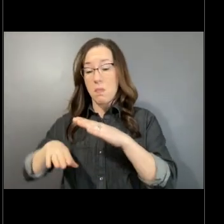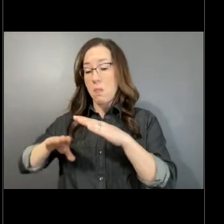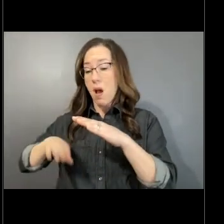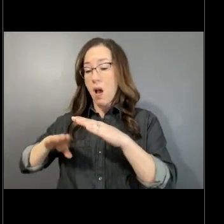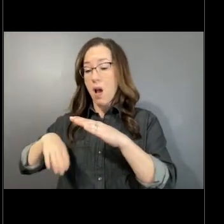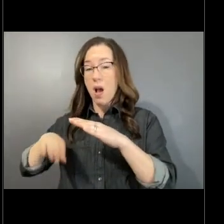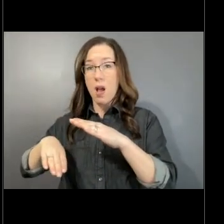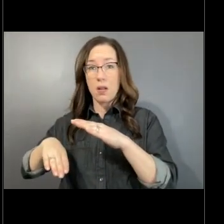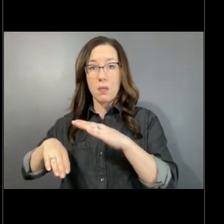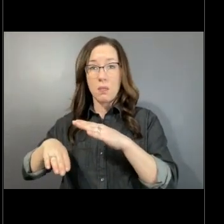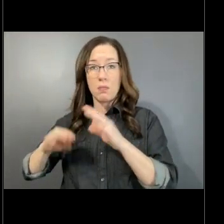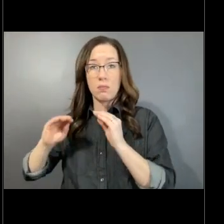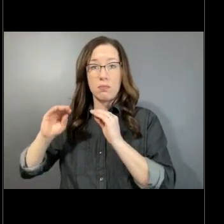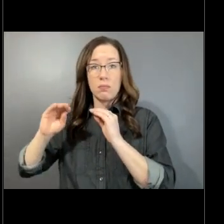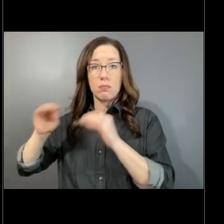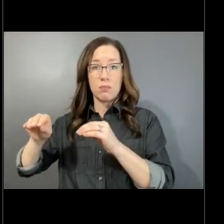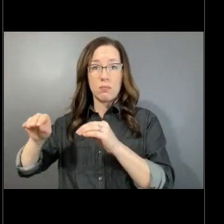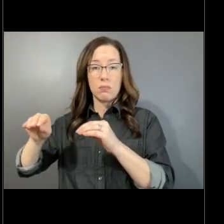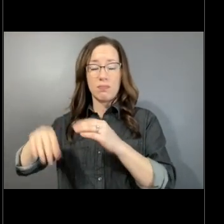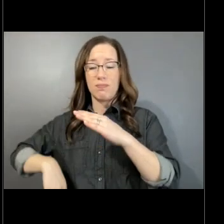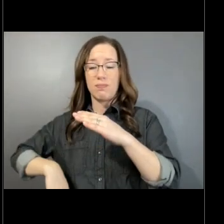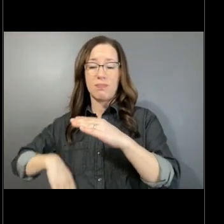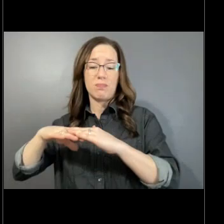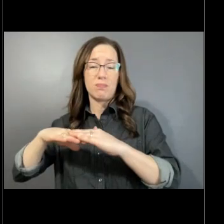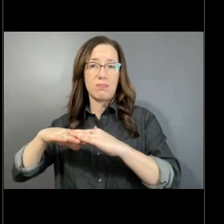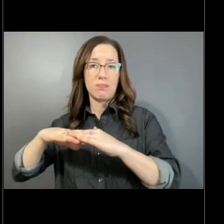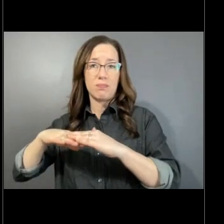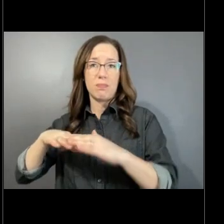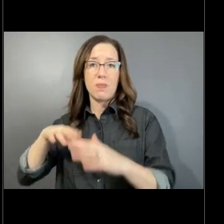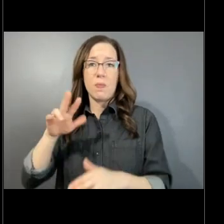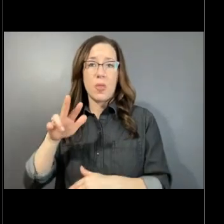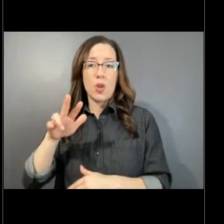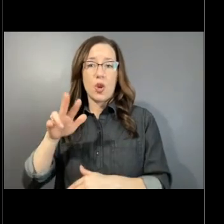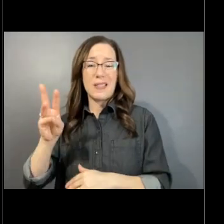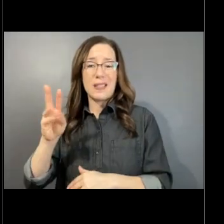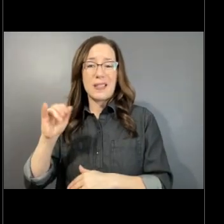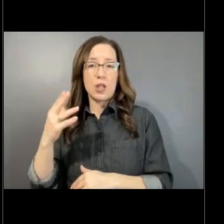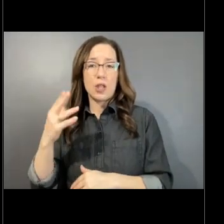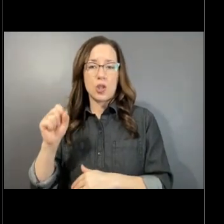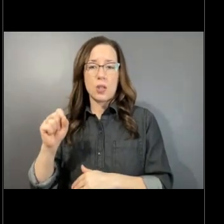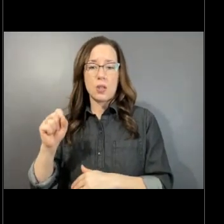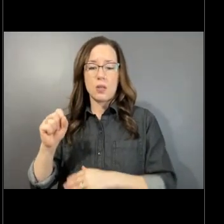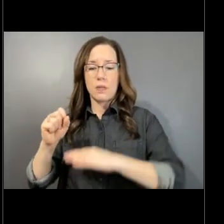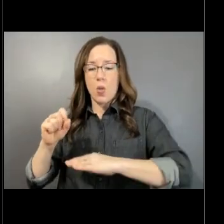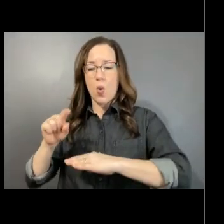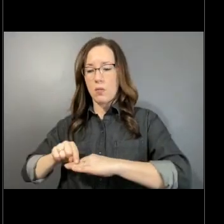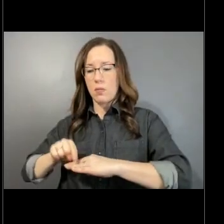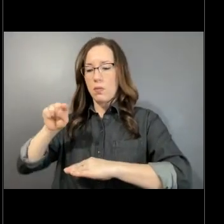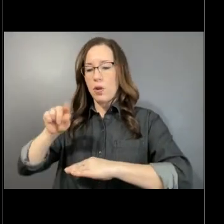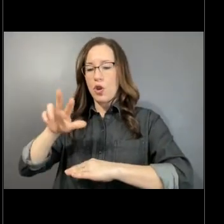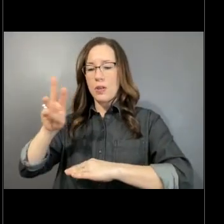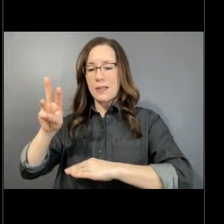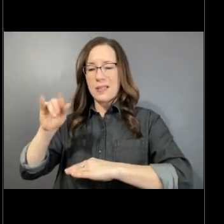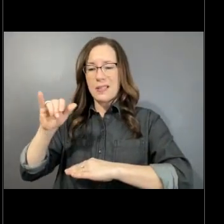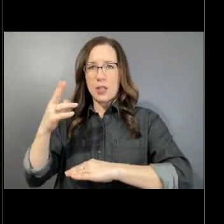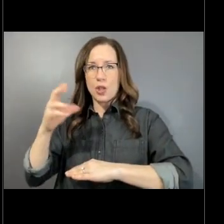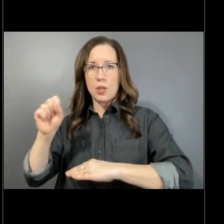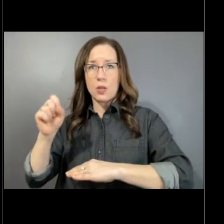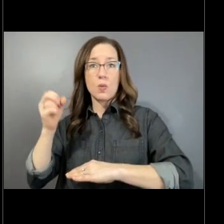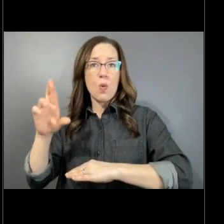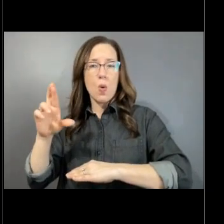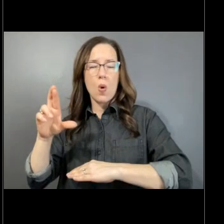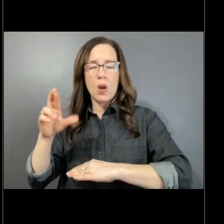be mounted at a maximum of 36 inches or near counter